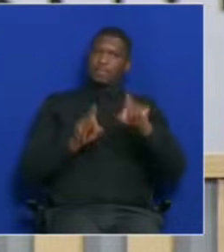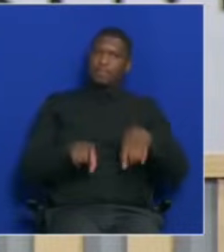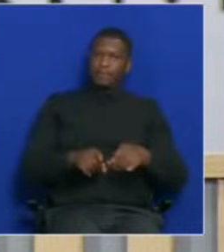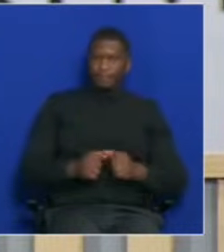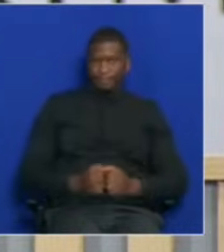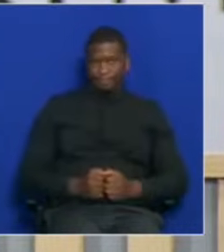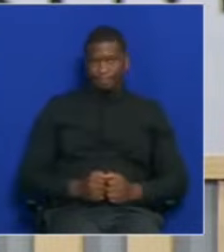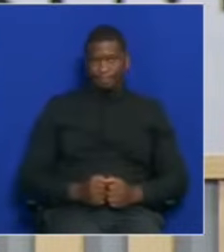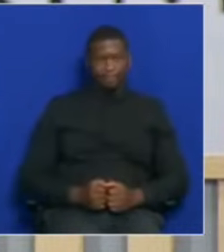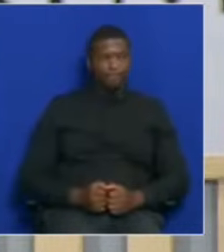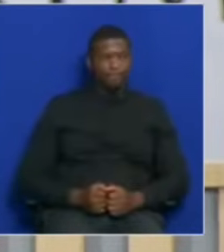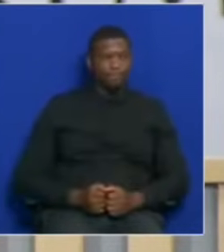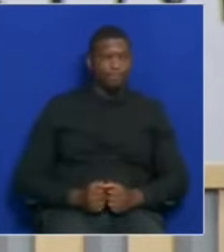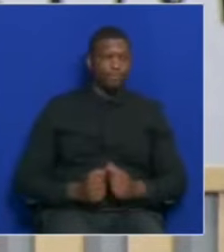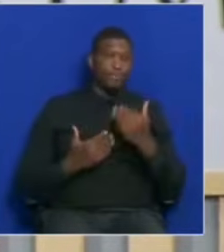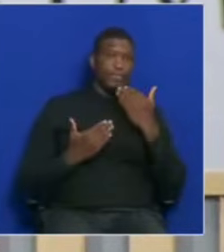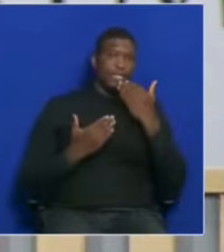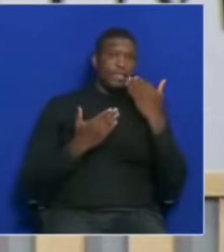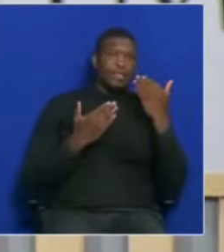Thank you.